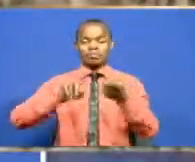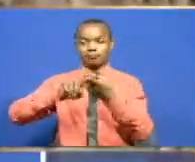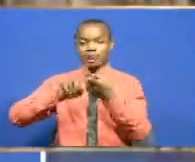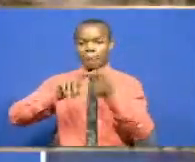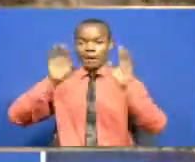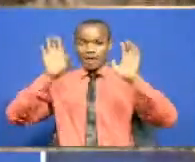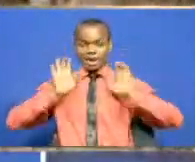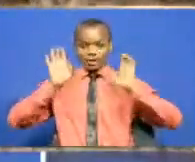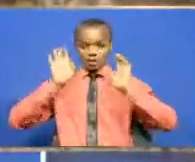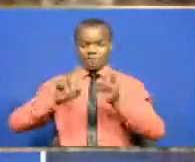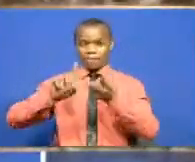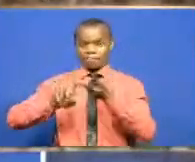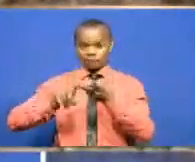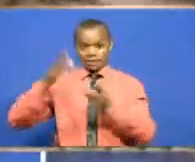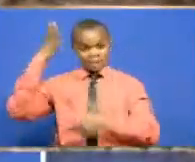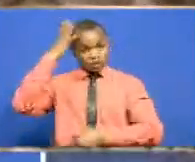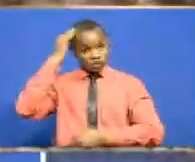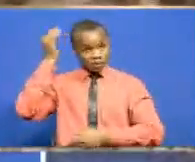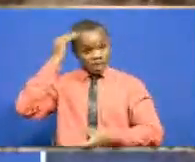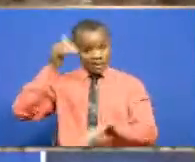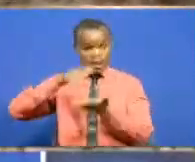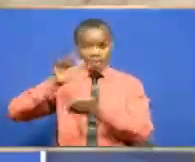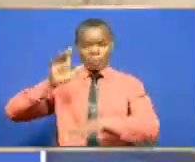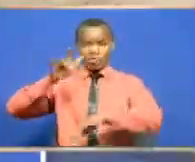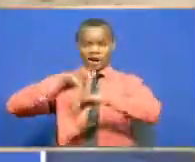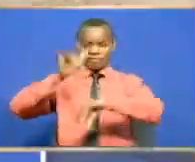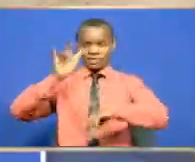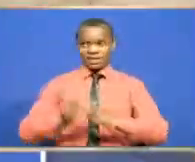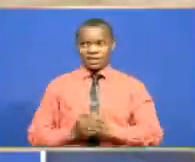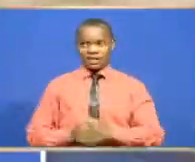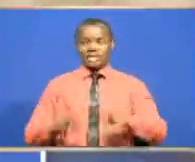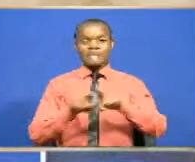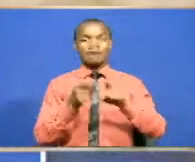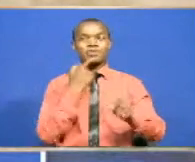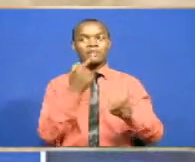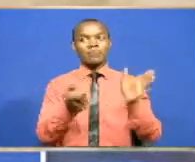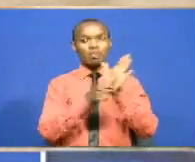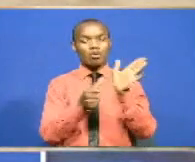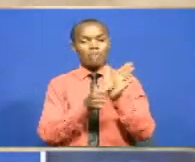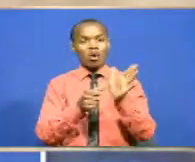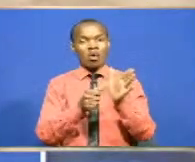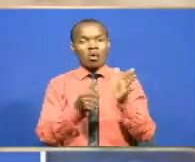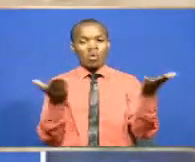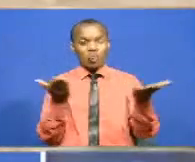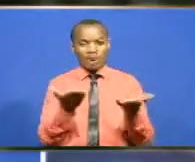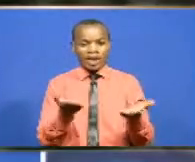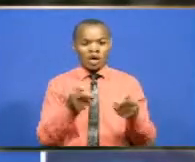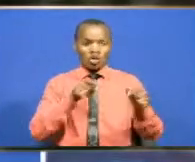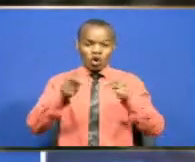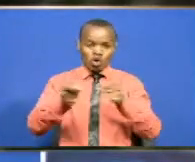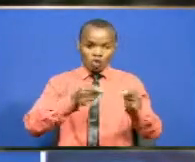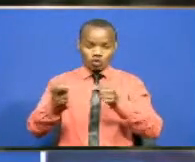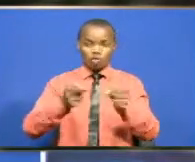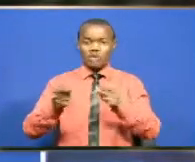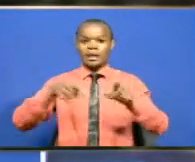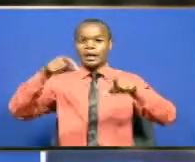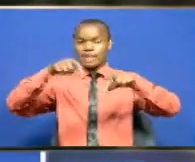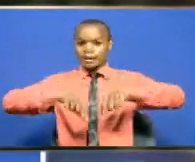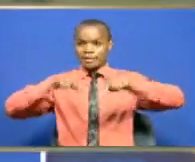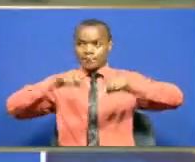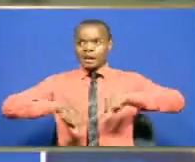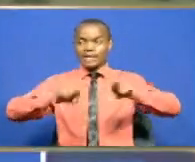in the region. It says the biggest challenge is controlling the pests and reliance on old equipment and the